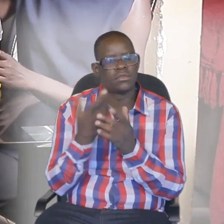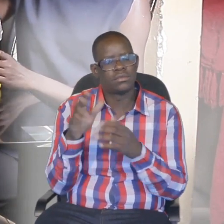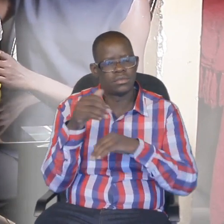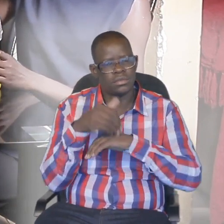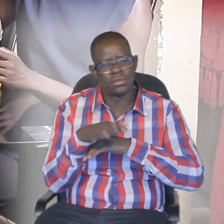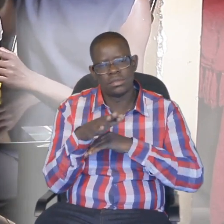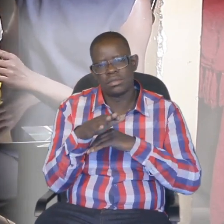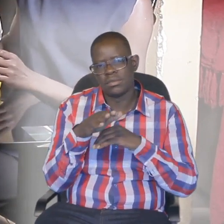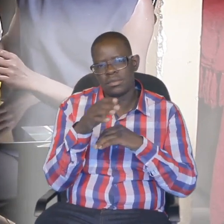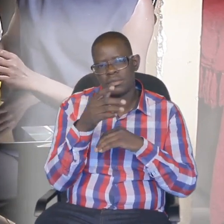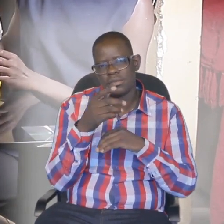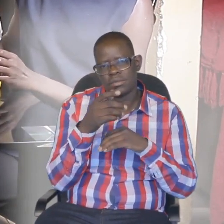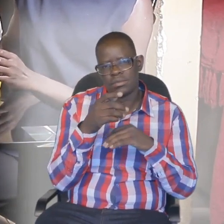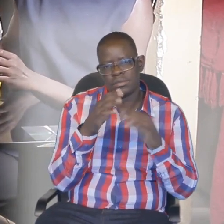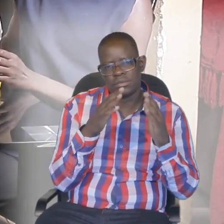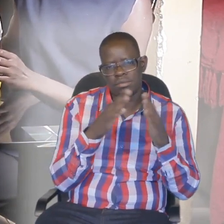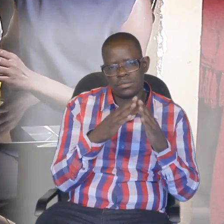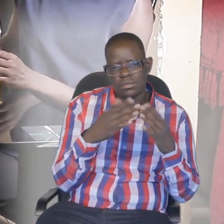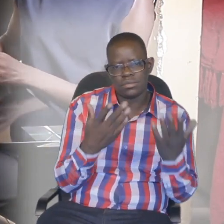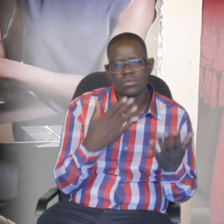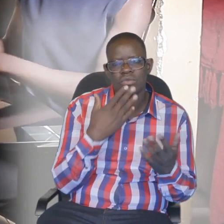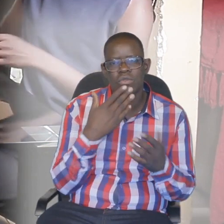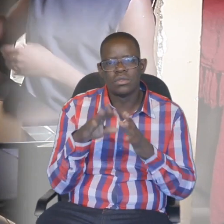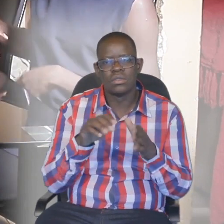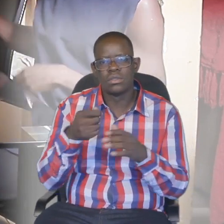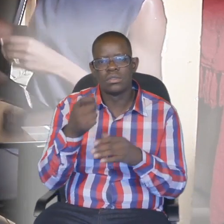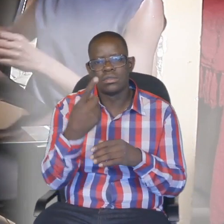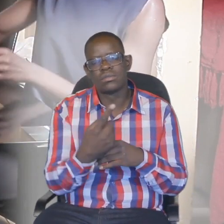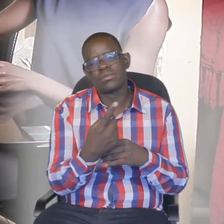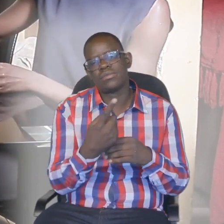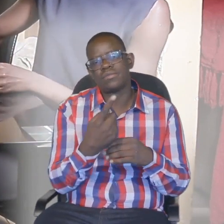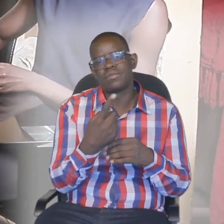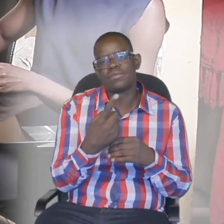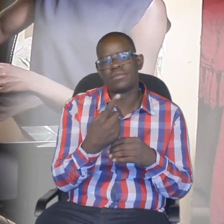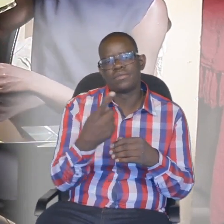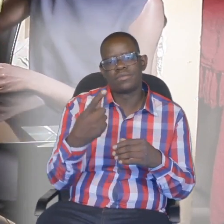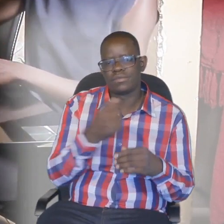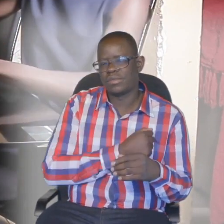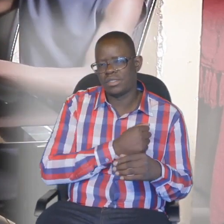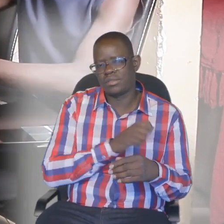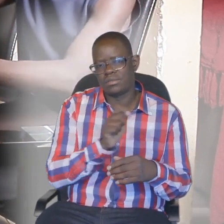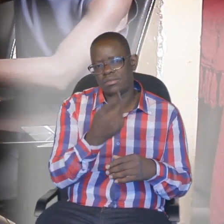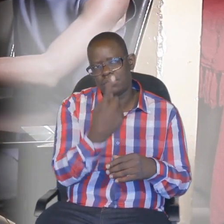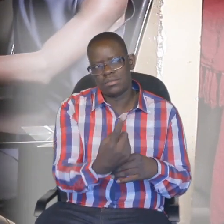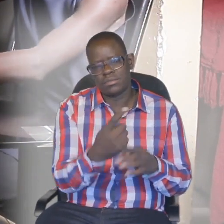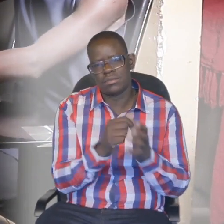afterwards. You should rather stay home. Where will she find the key? She has her own set of keys, bruh. Okay then, let's go. Okay, let's go.